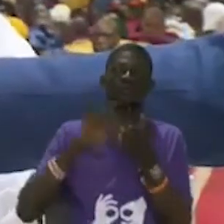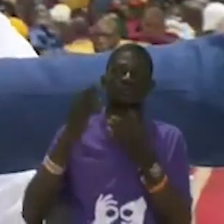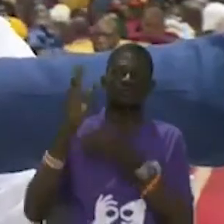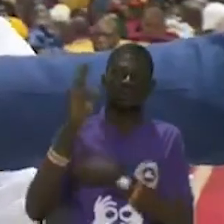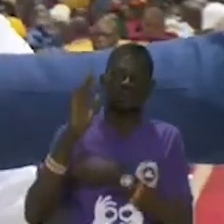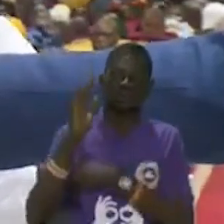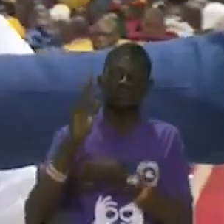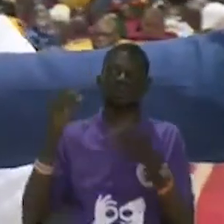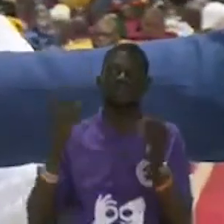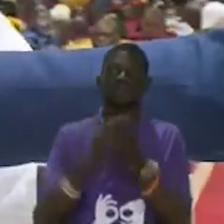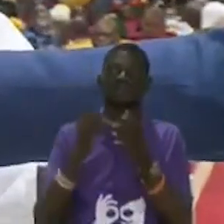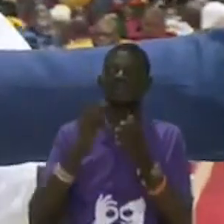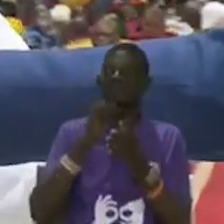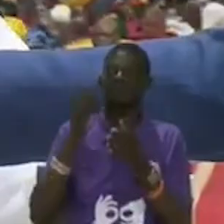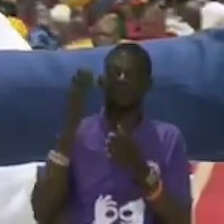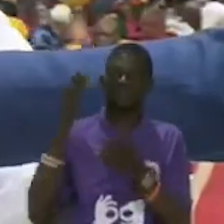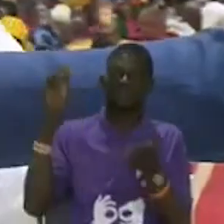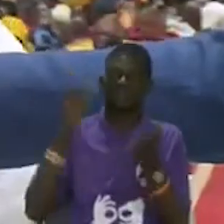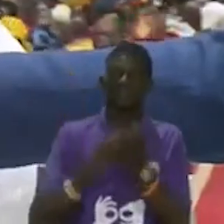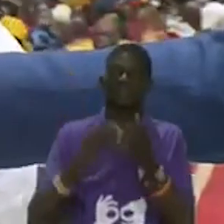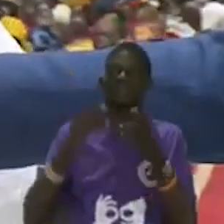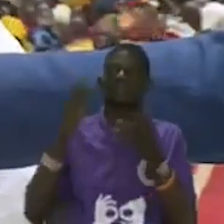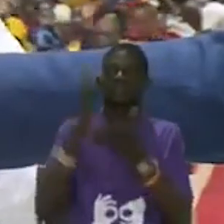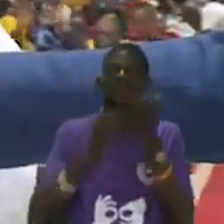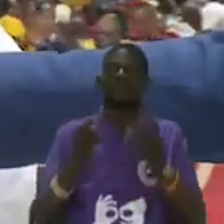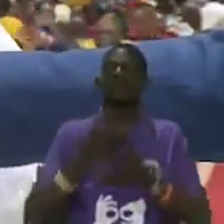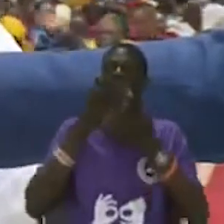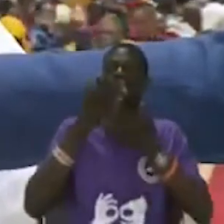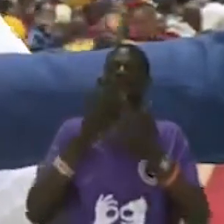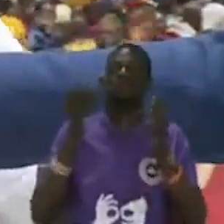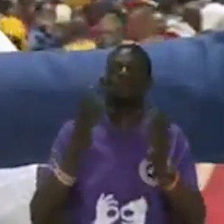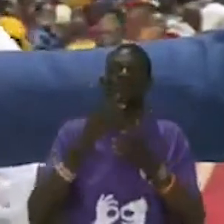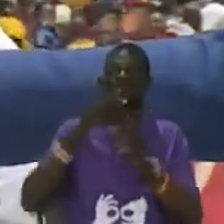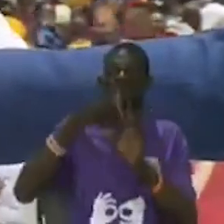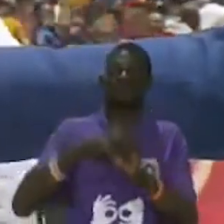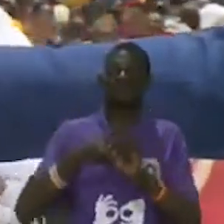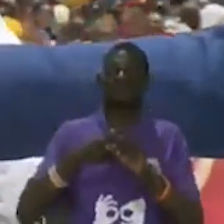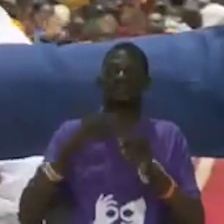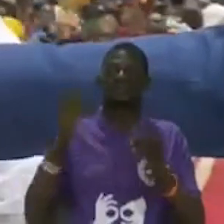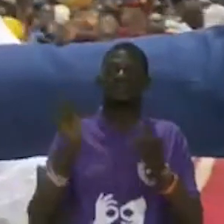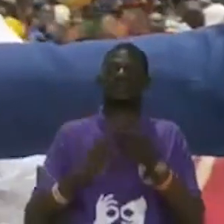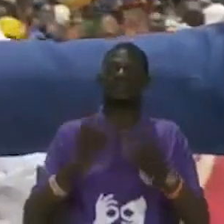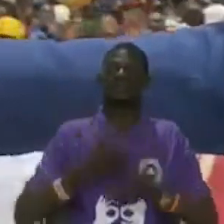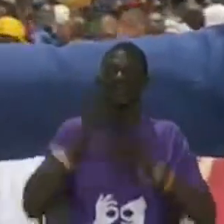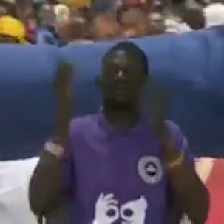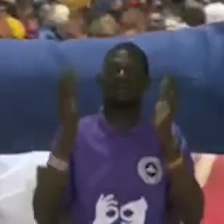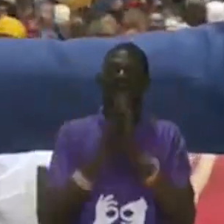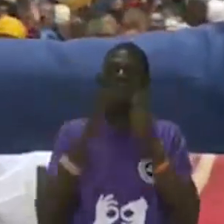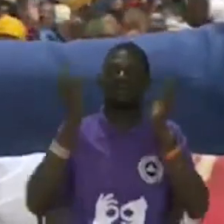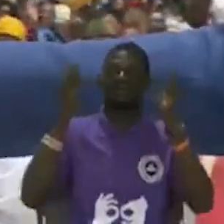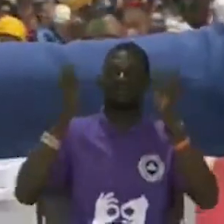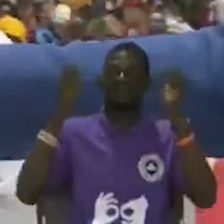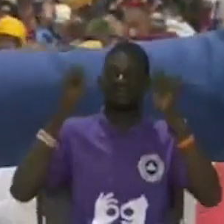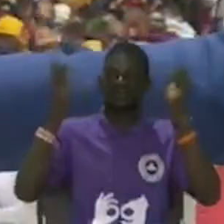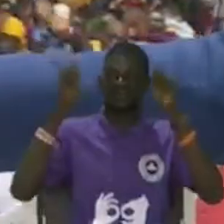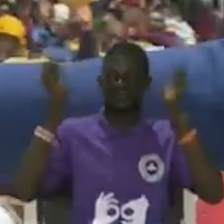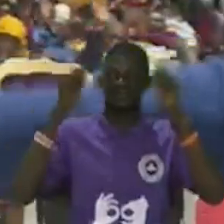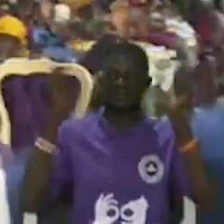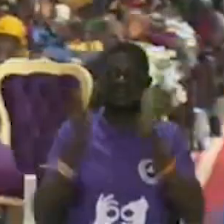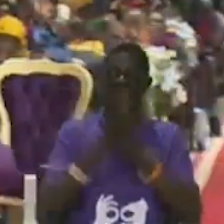God, it is not there again. Somebody join me to give the Lord a